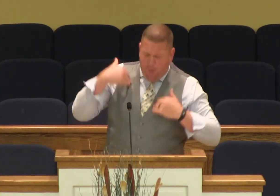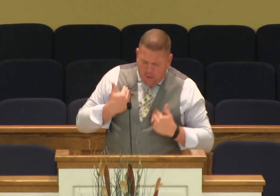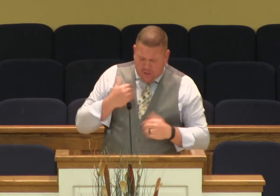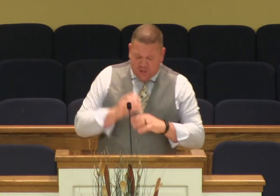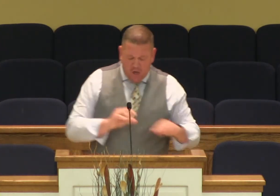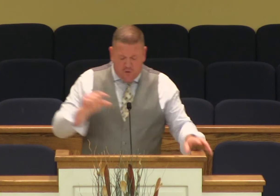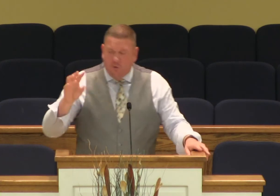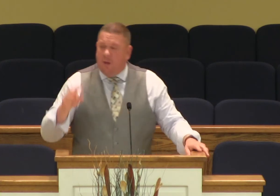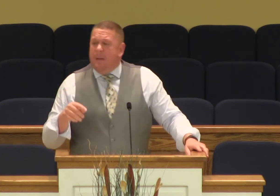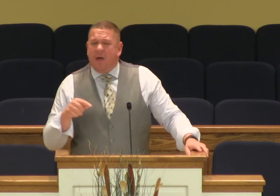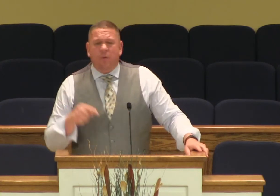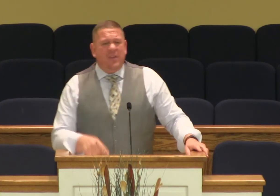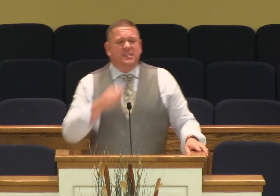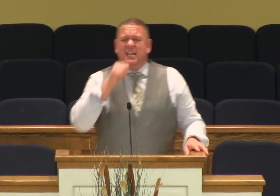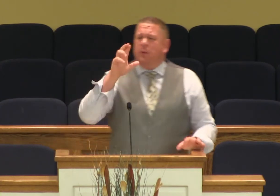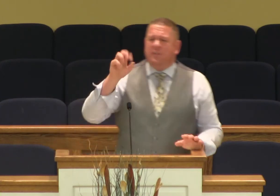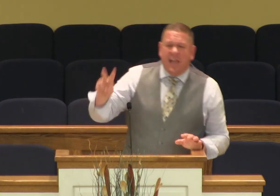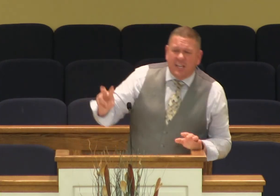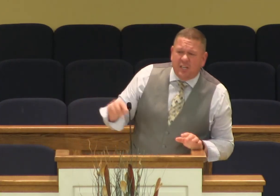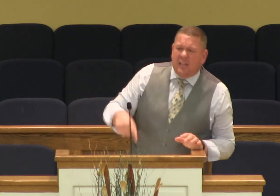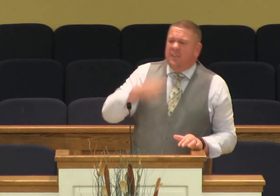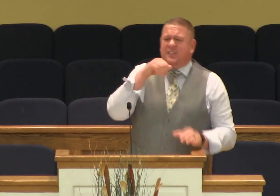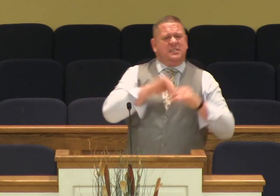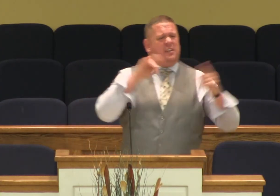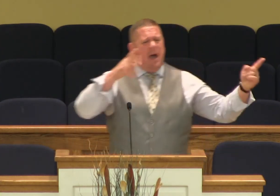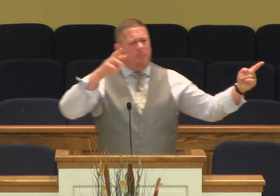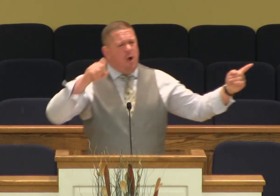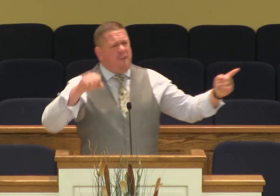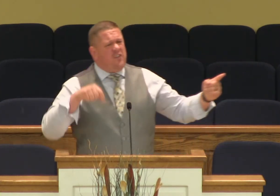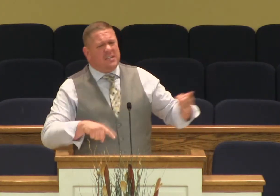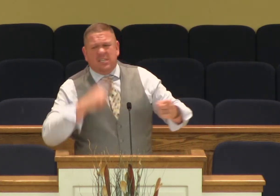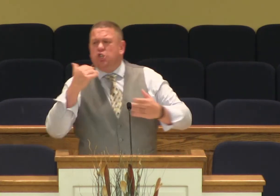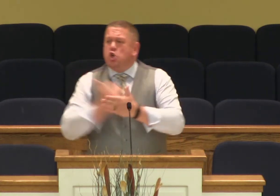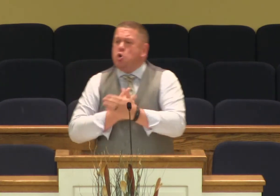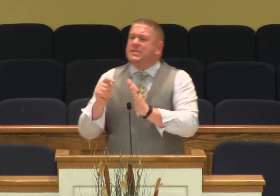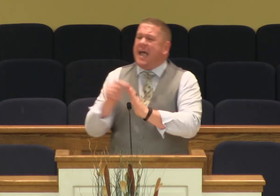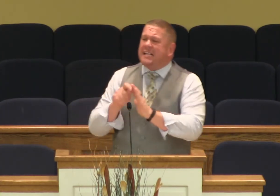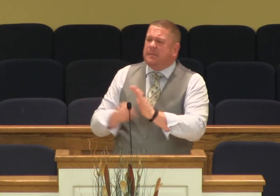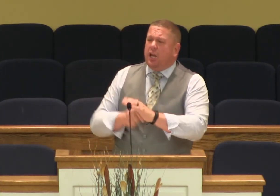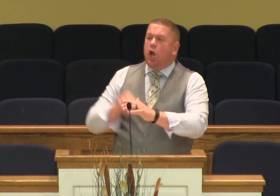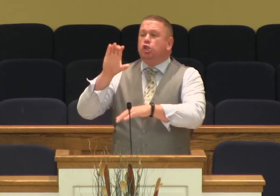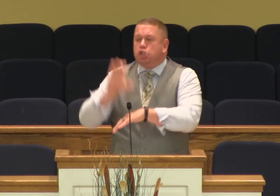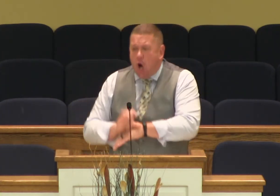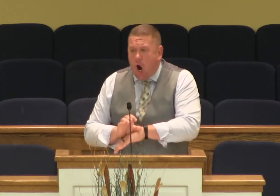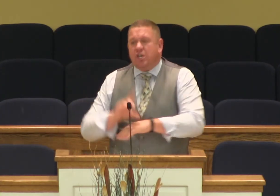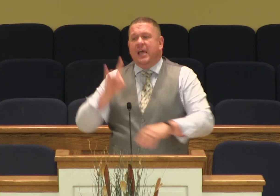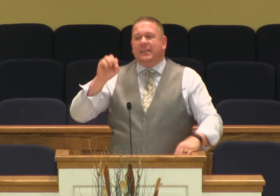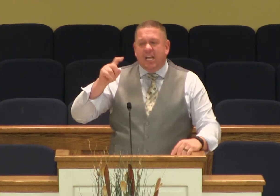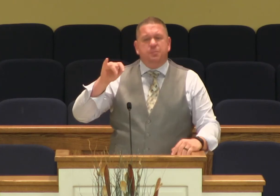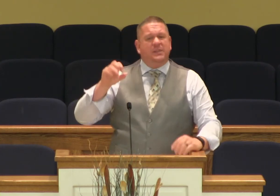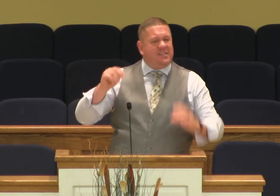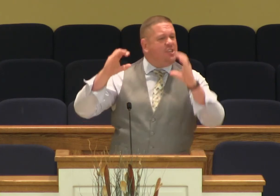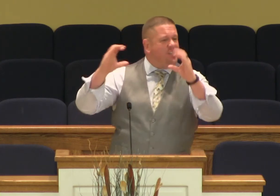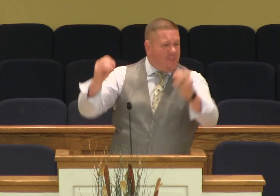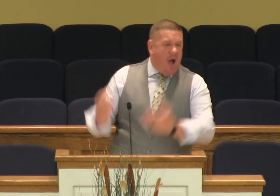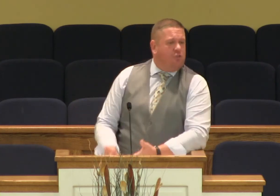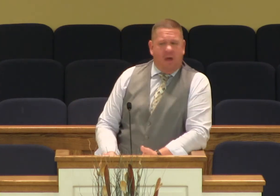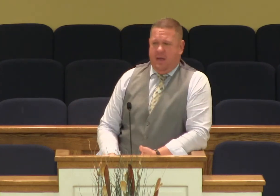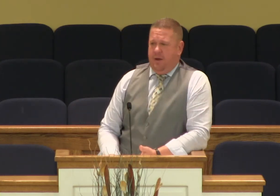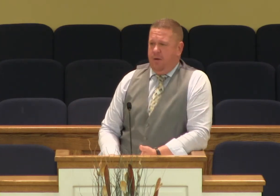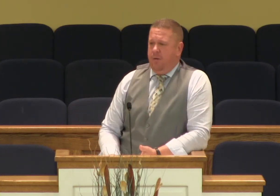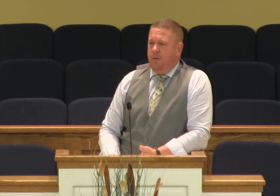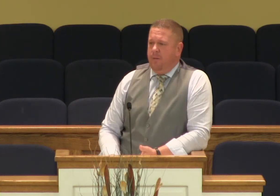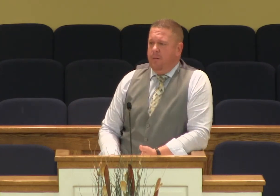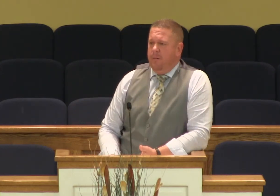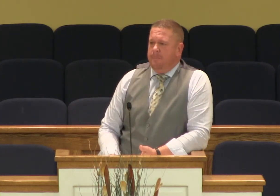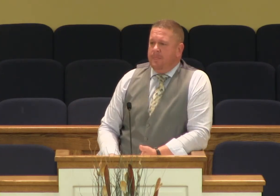ought to burden us, church. Verse 4. By the way, this isn't in Revelation. This isn't in the minor prophets. This is New Testament church dispensation doctrine right